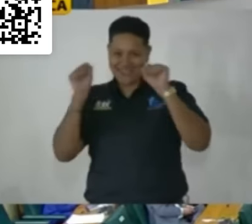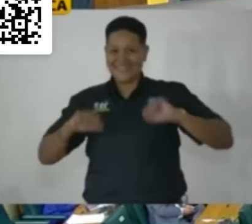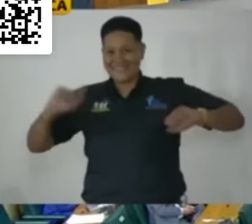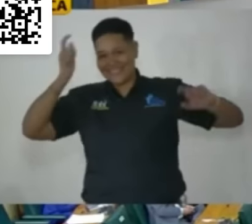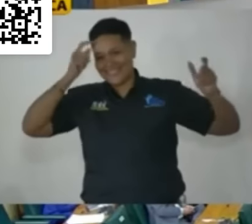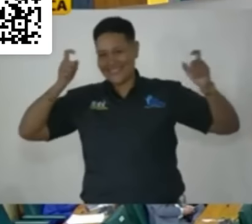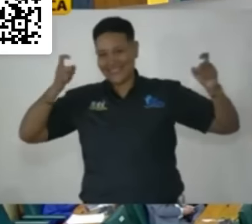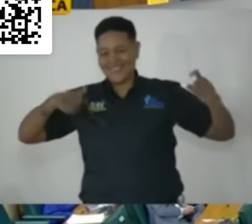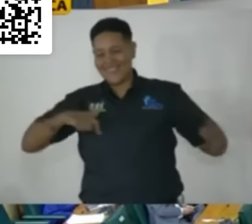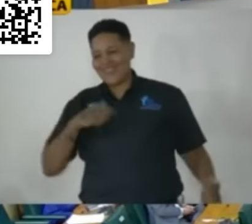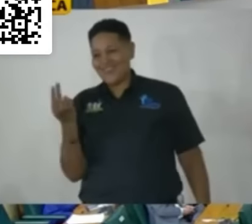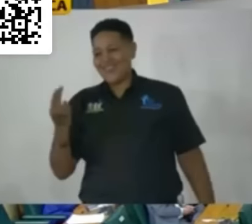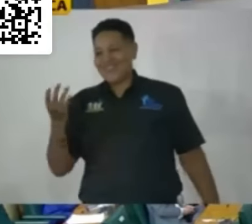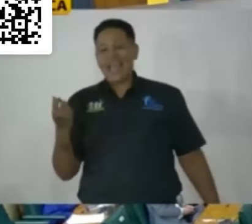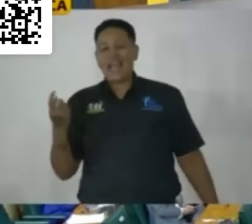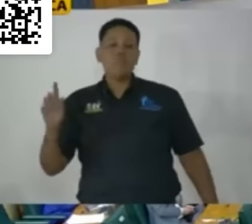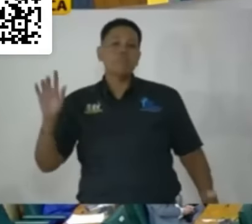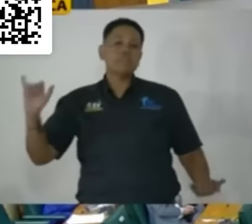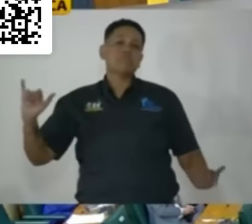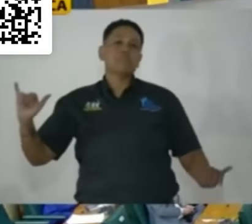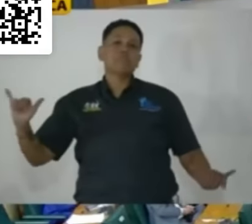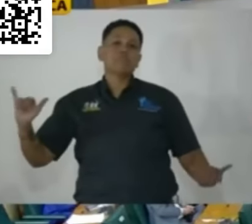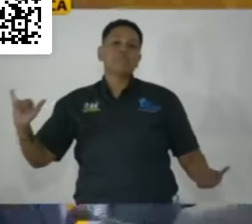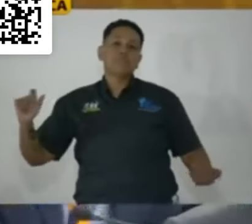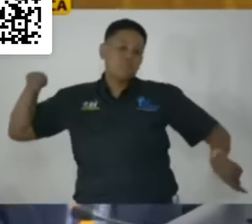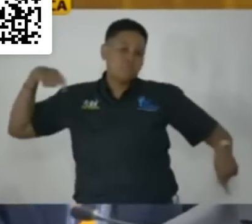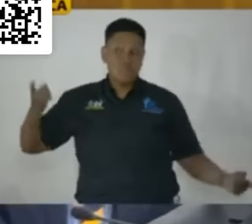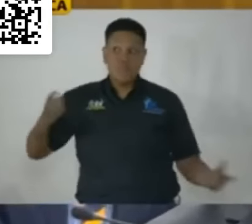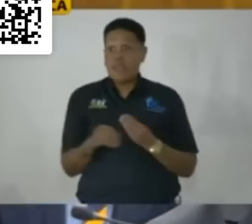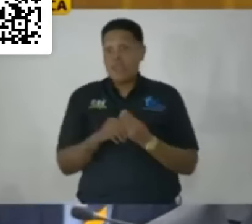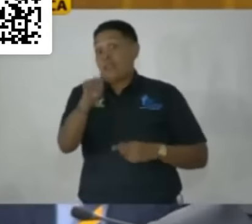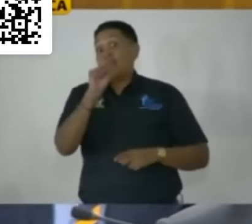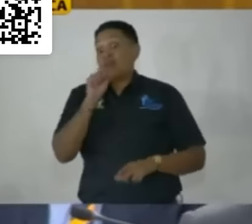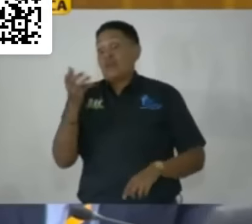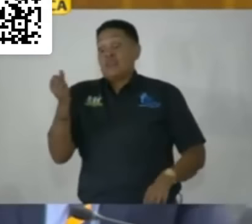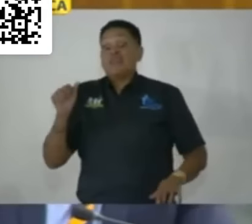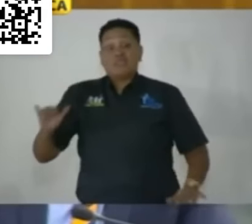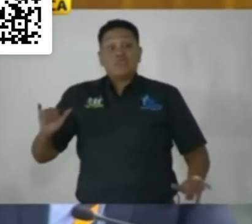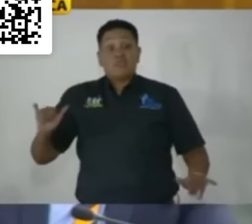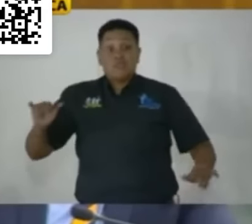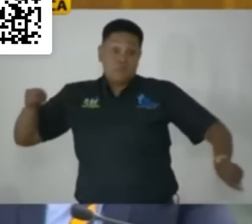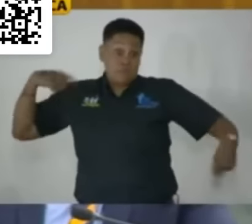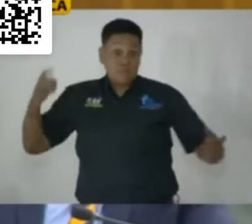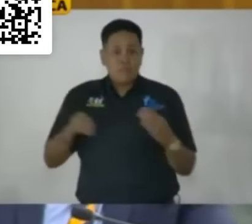use. Now, when you inherit something, it's like